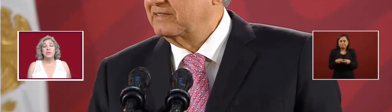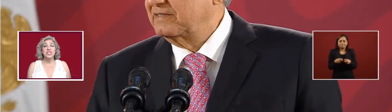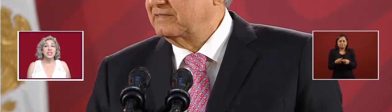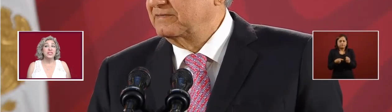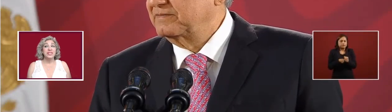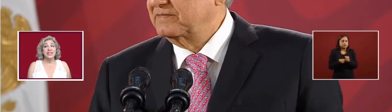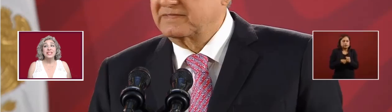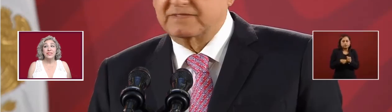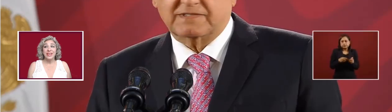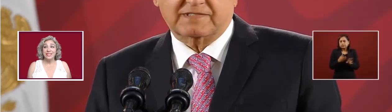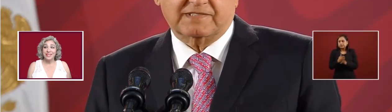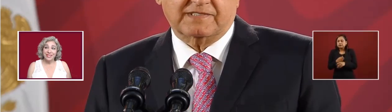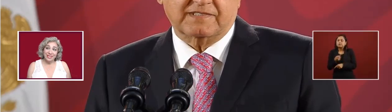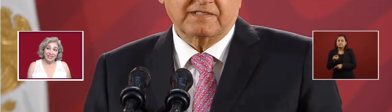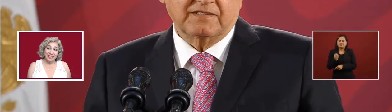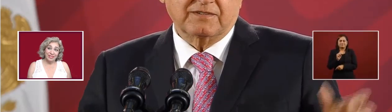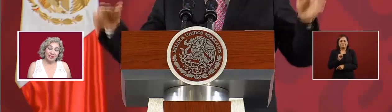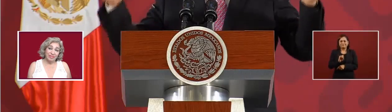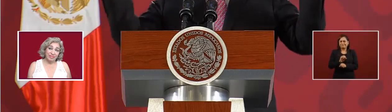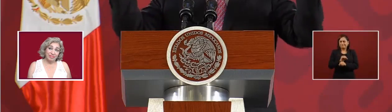especially during this phase